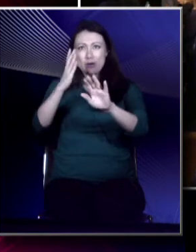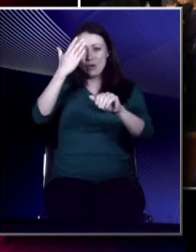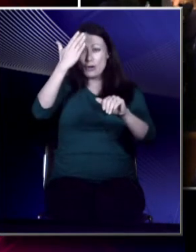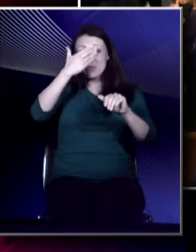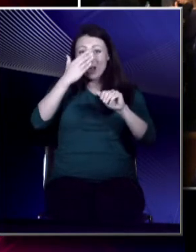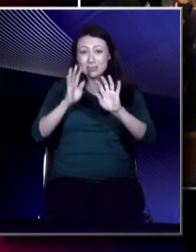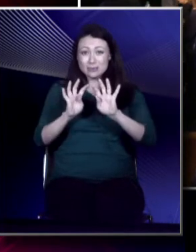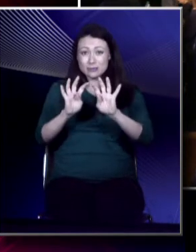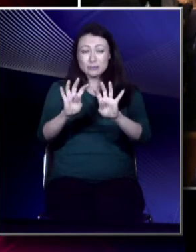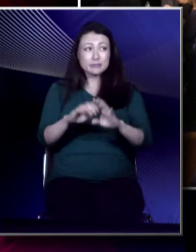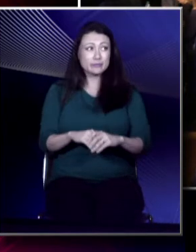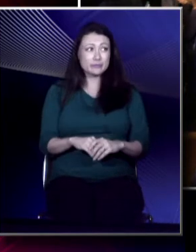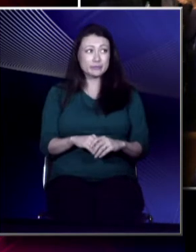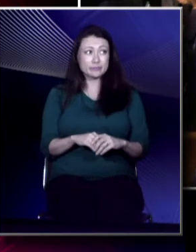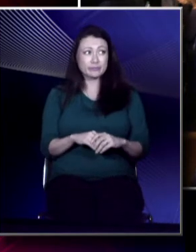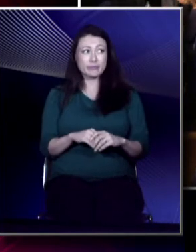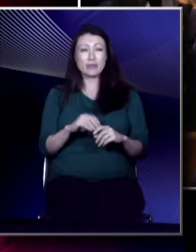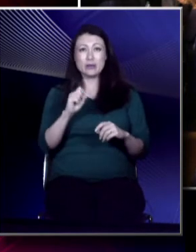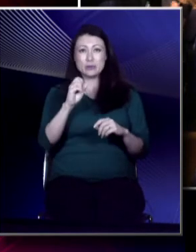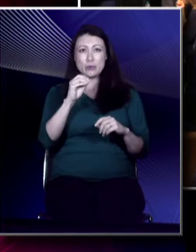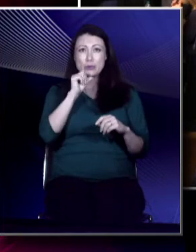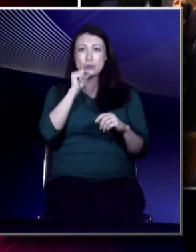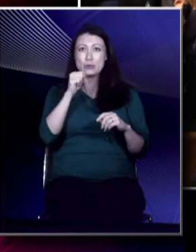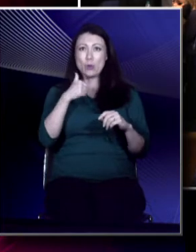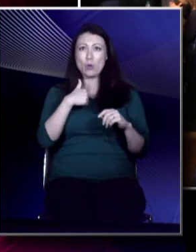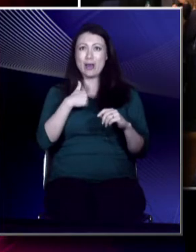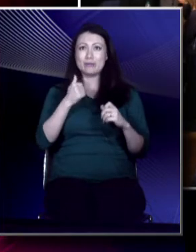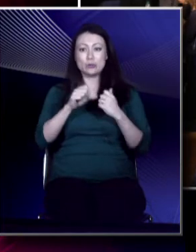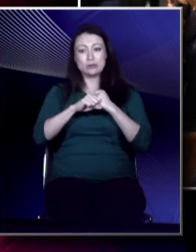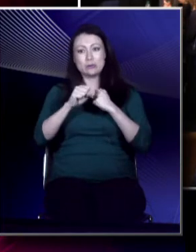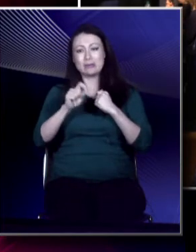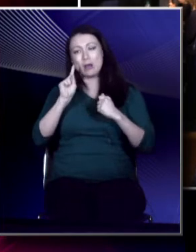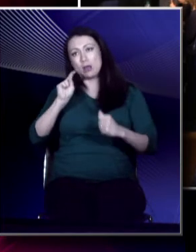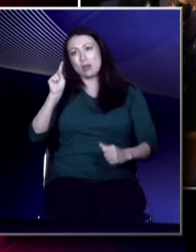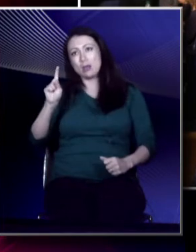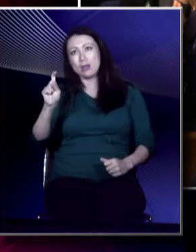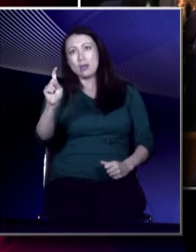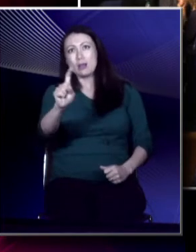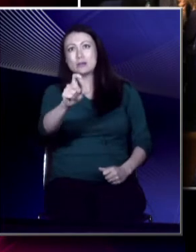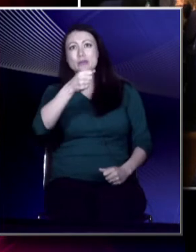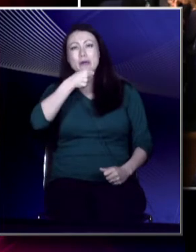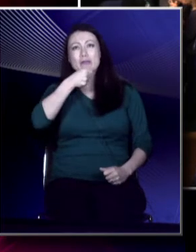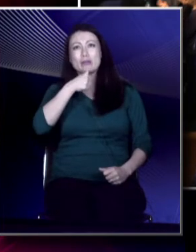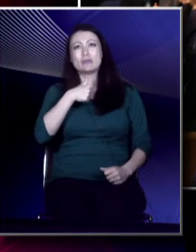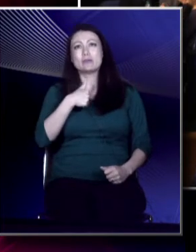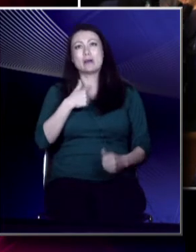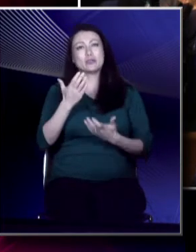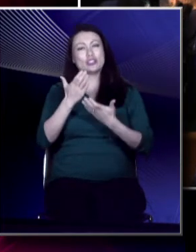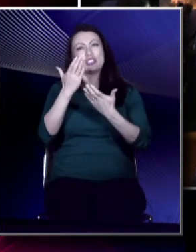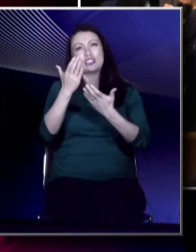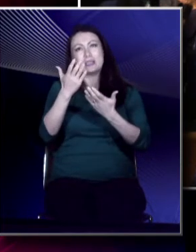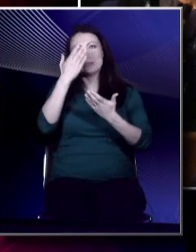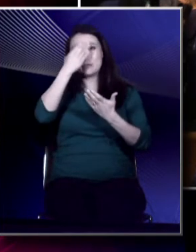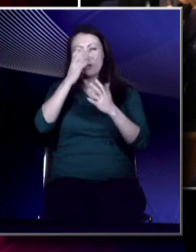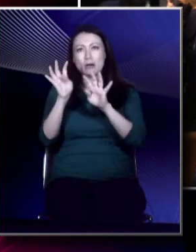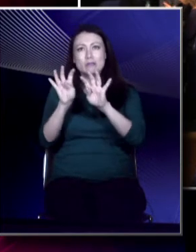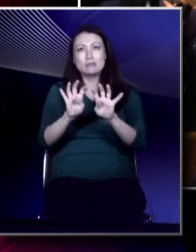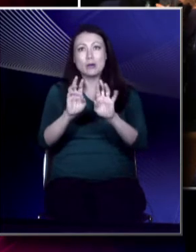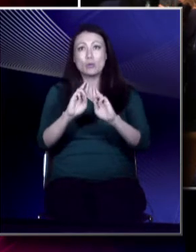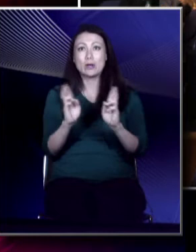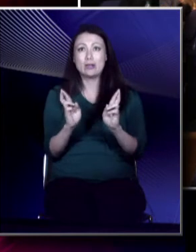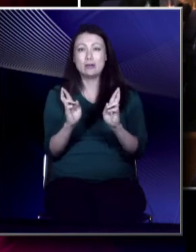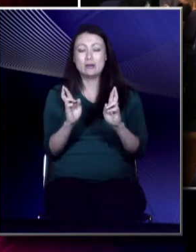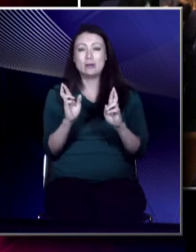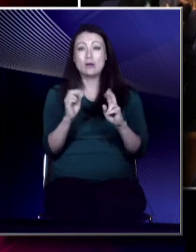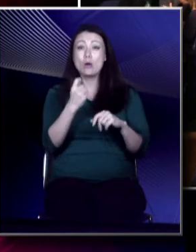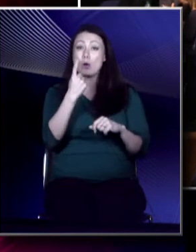you don't spend a lot of time coming up to the microphone. It might be just a good idea to sit in the front row. That's just a suggestion. One other thing I want to point